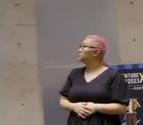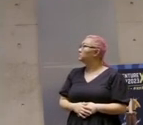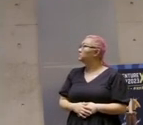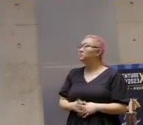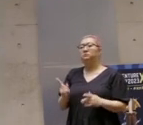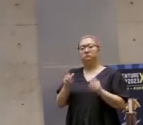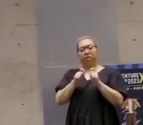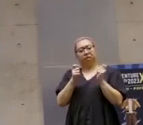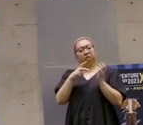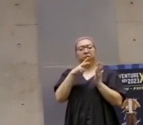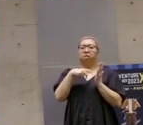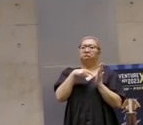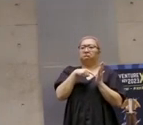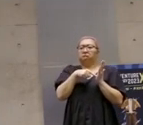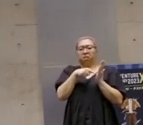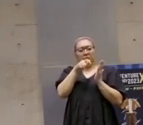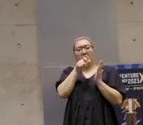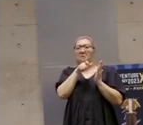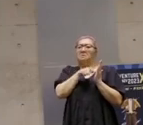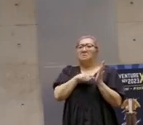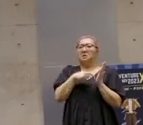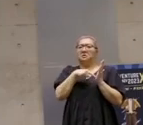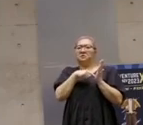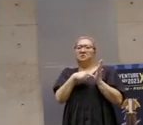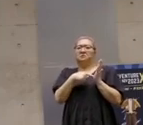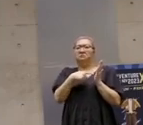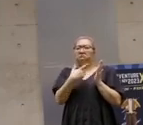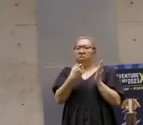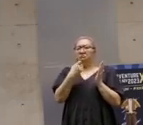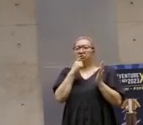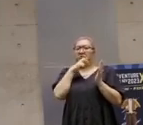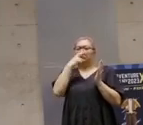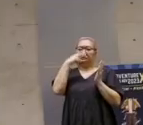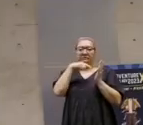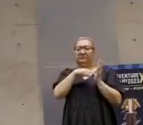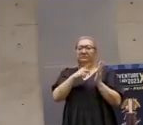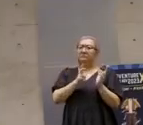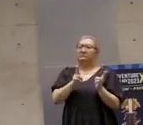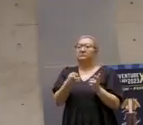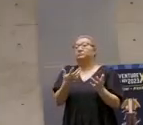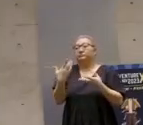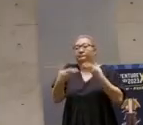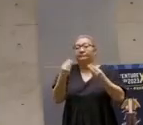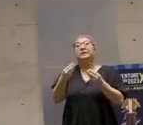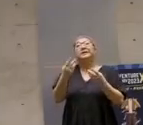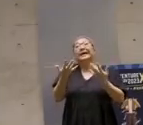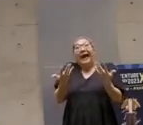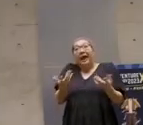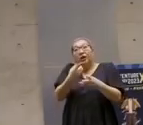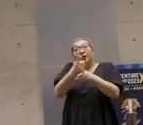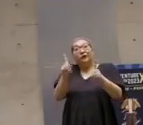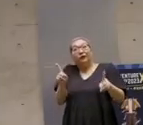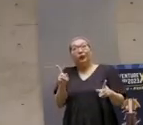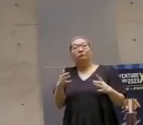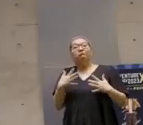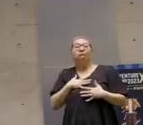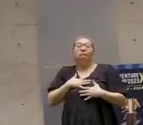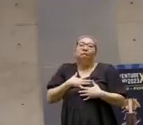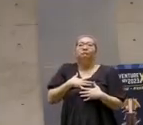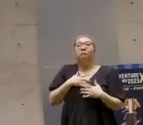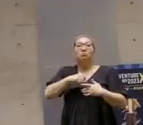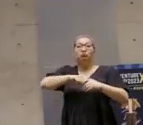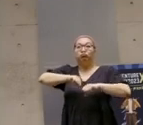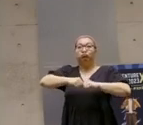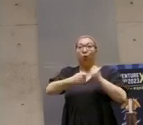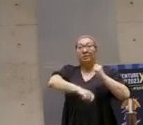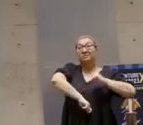state. I'll stop that. But for anybody, if anybody is a Broken Sword fan, I promise you that there's a